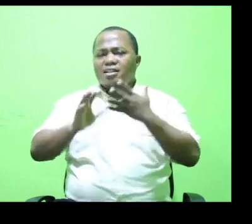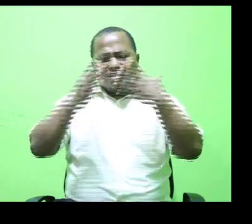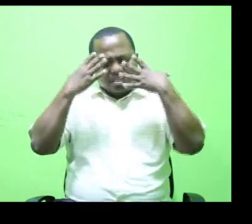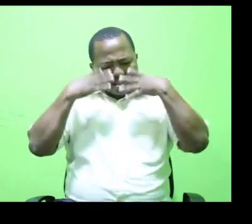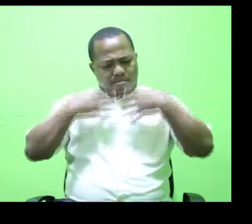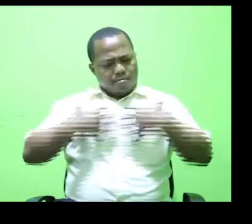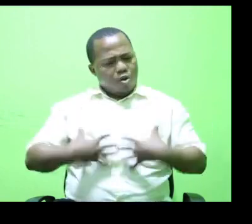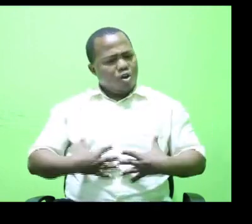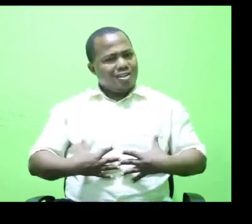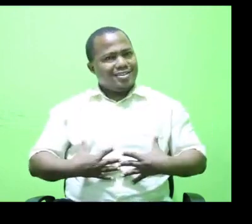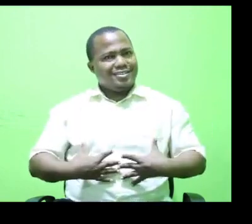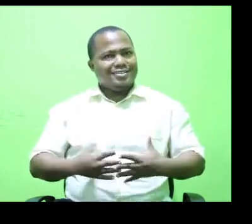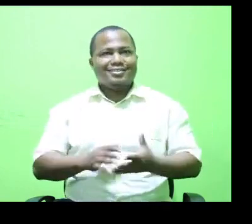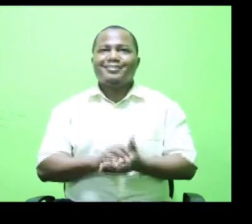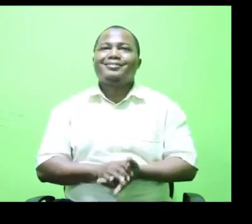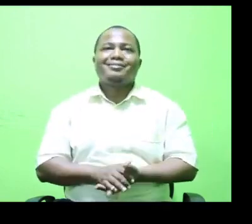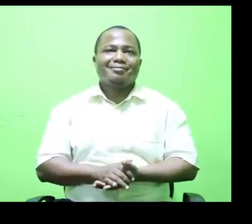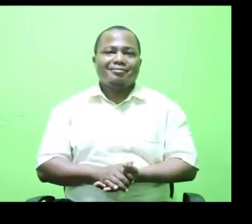Antibodies.